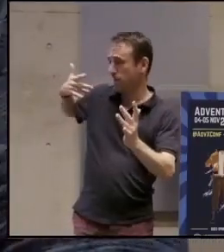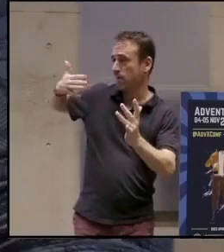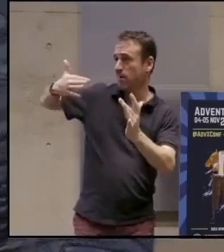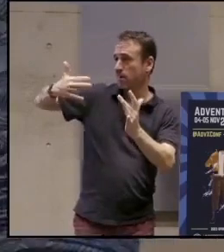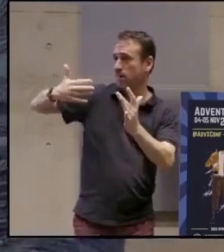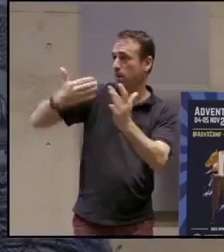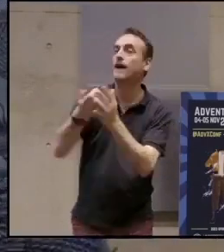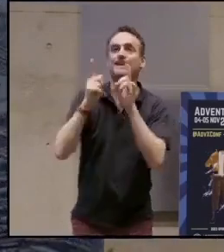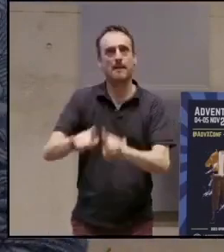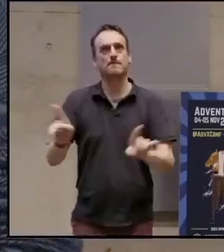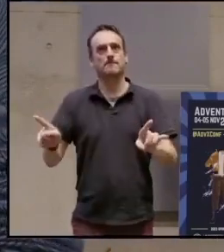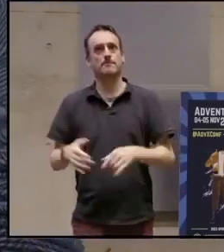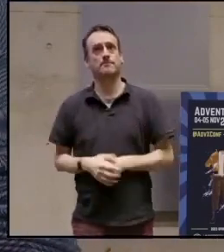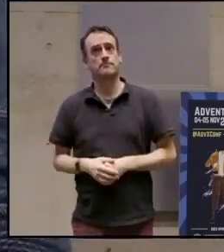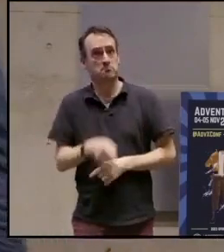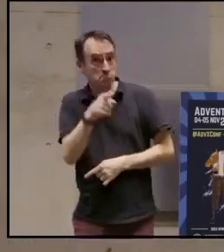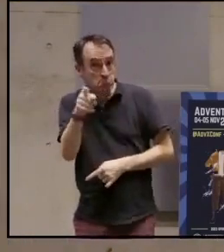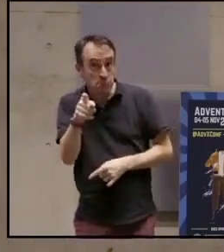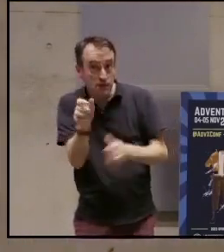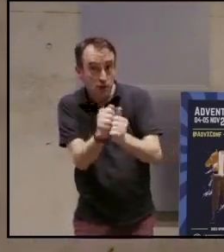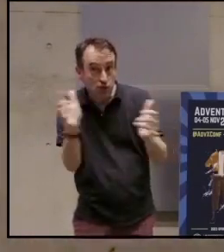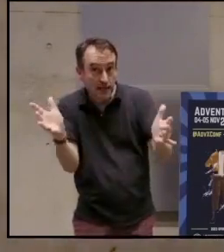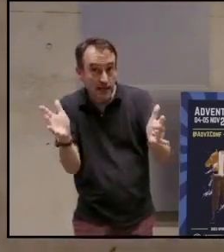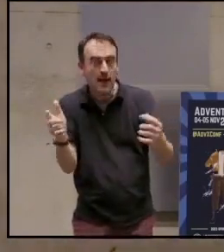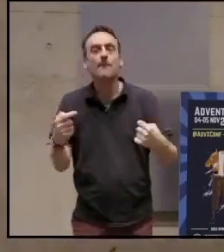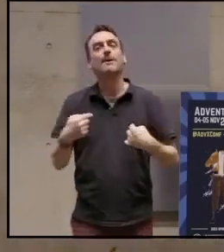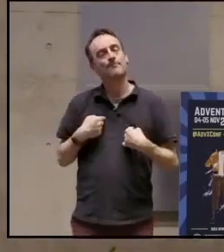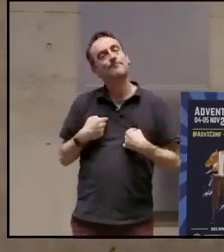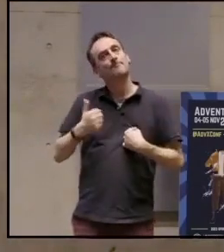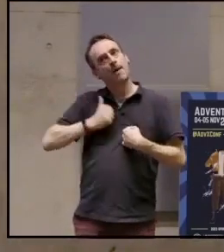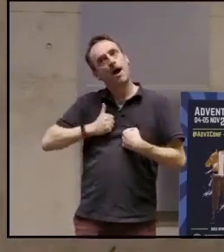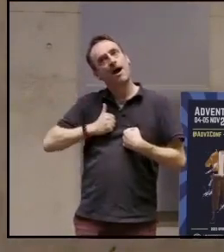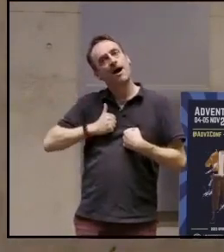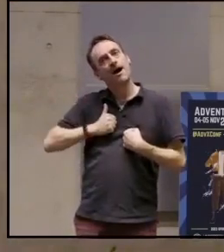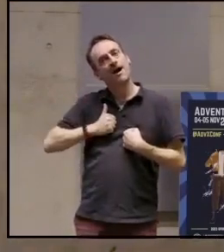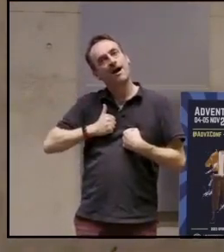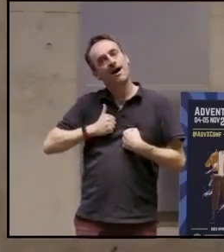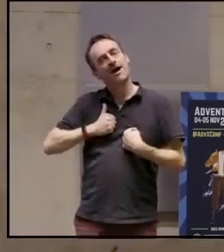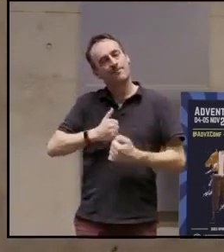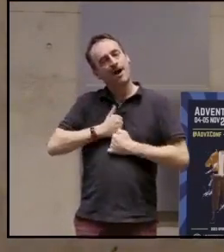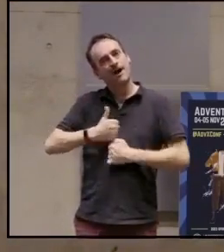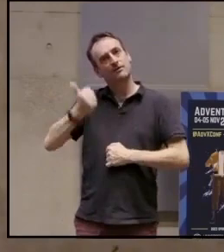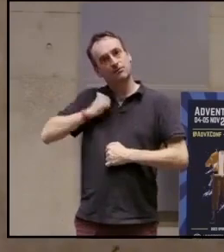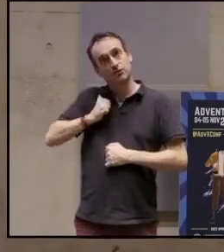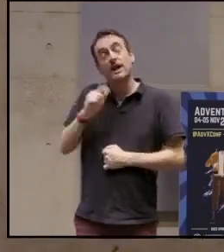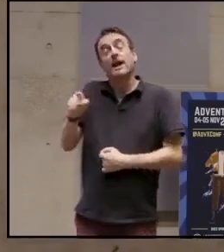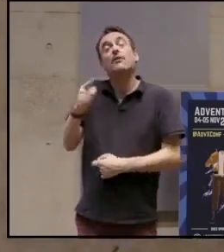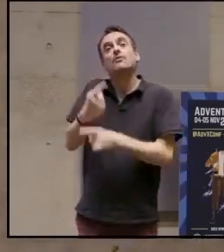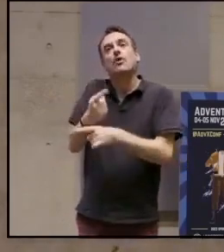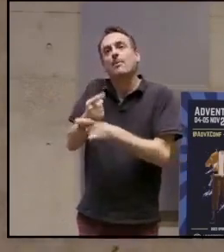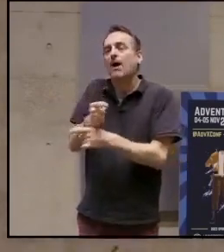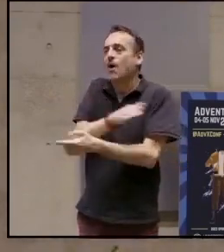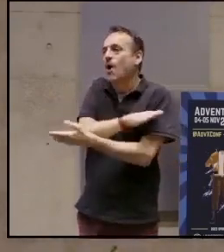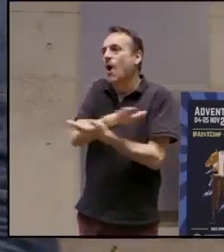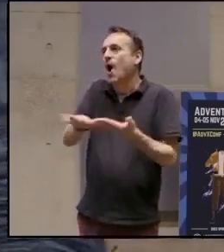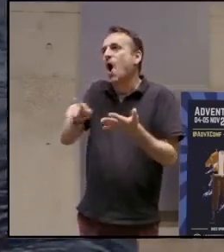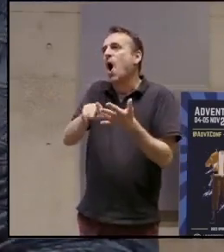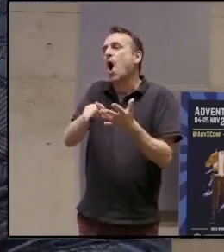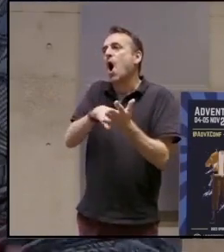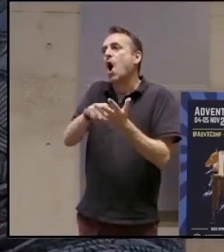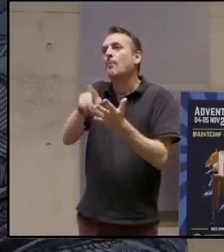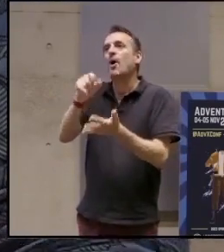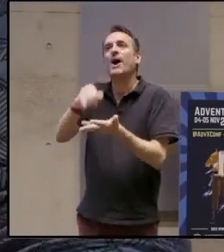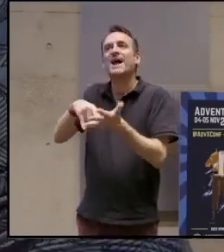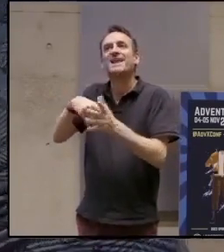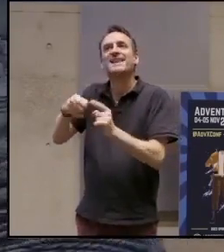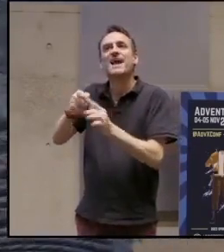with that, but that's an assumption I'm going to take forward, as long as we are talking about Homo sapiens. Yeah? I'm not going back to Homo erectus or any